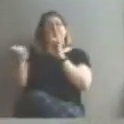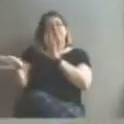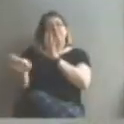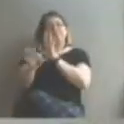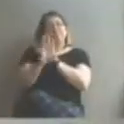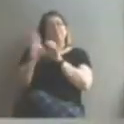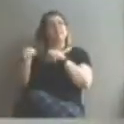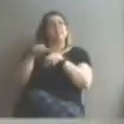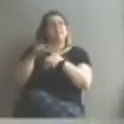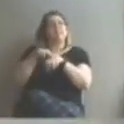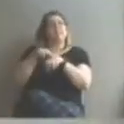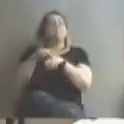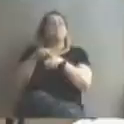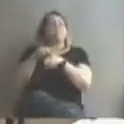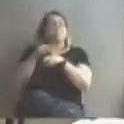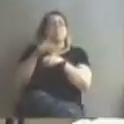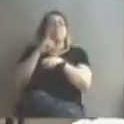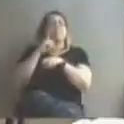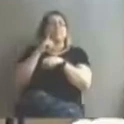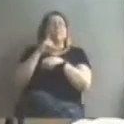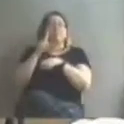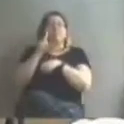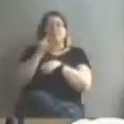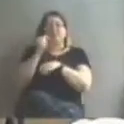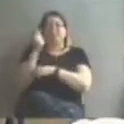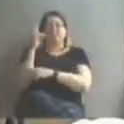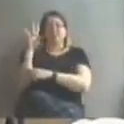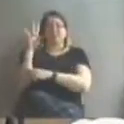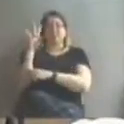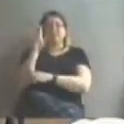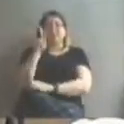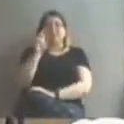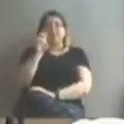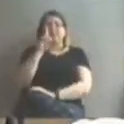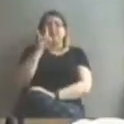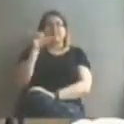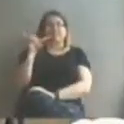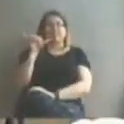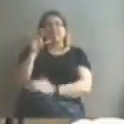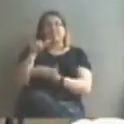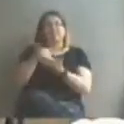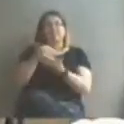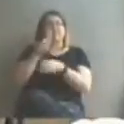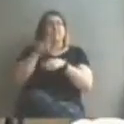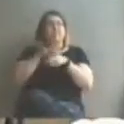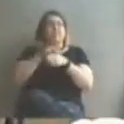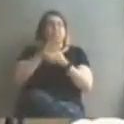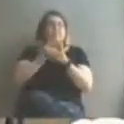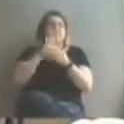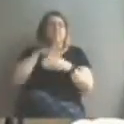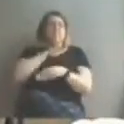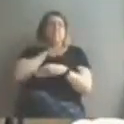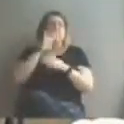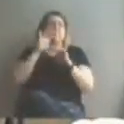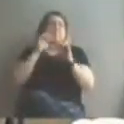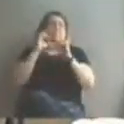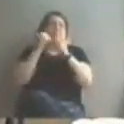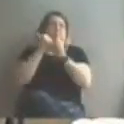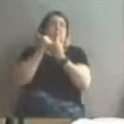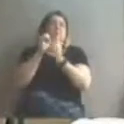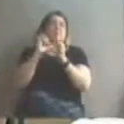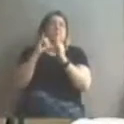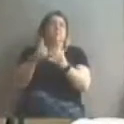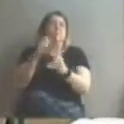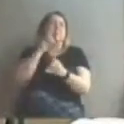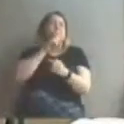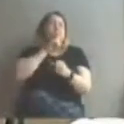selected as a national finalist for the 2017 Kennedy Center and National School Boards Association Award for its commitment to